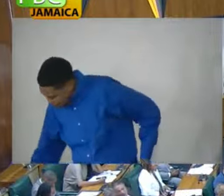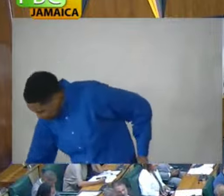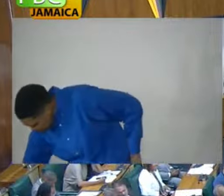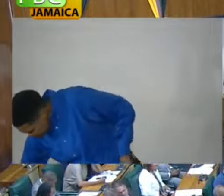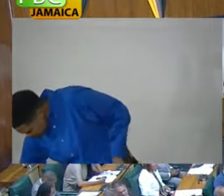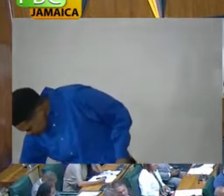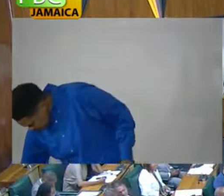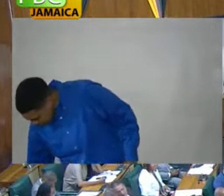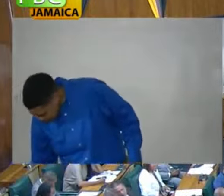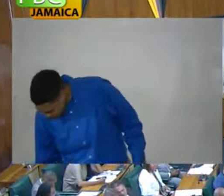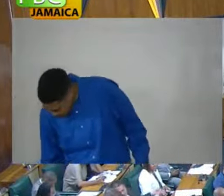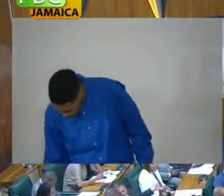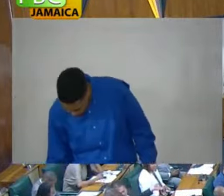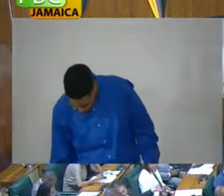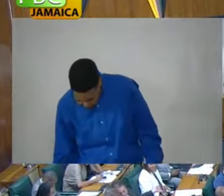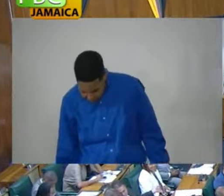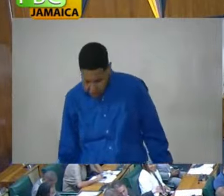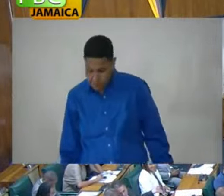Madam Speaker,